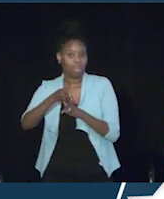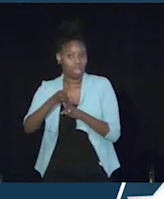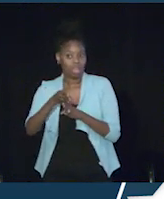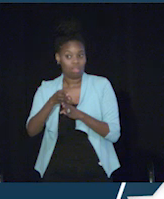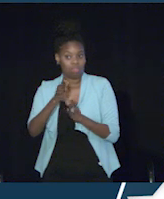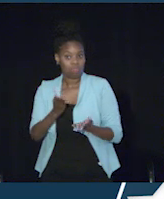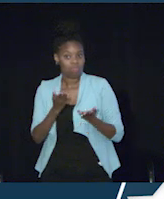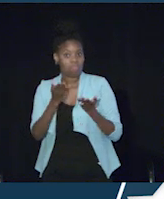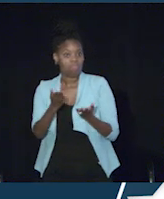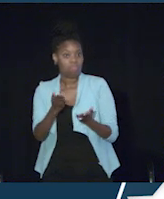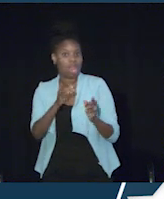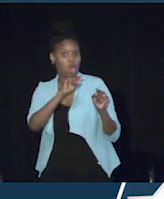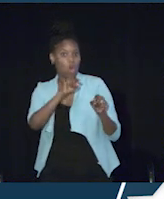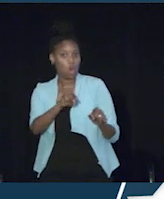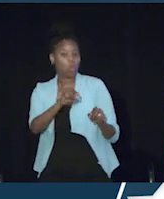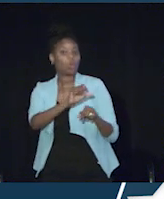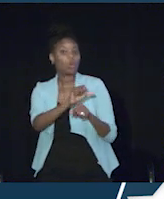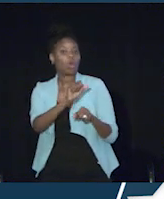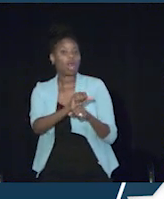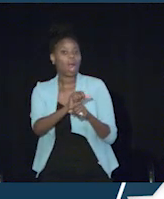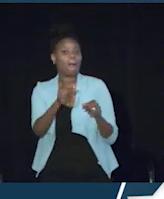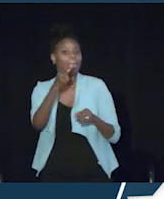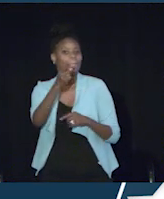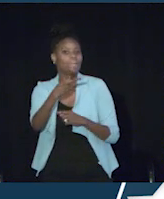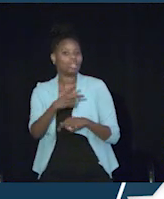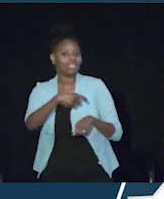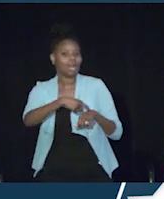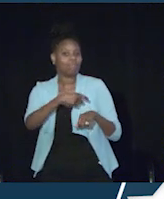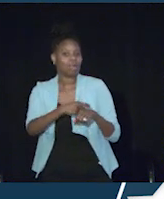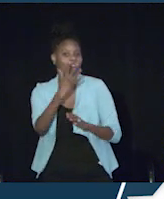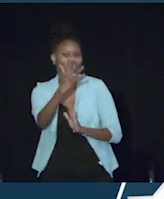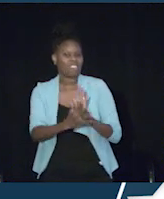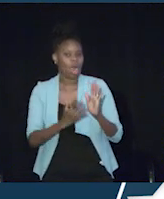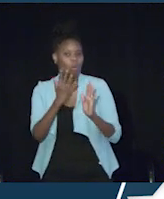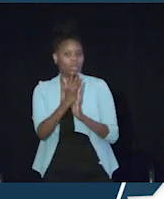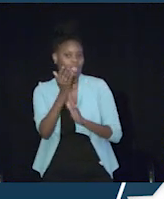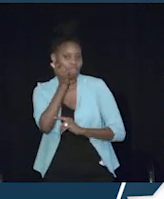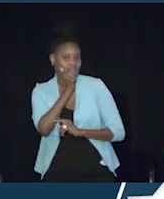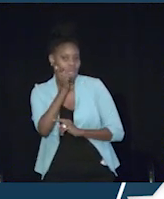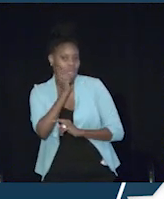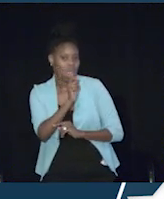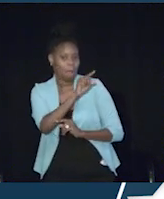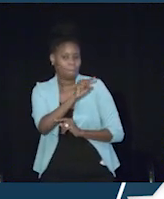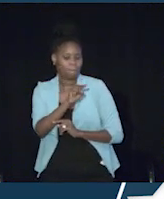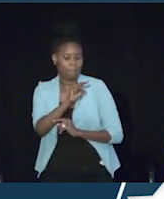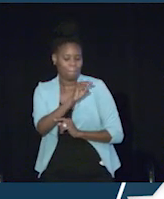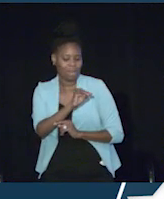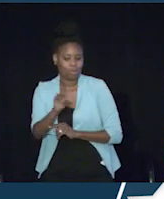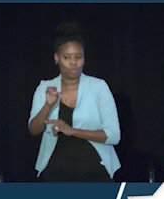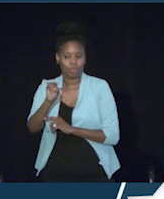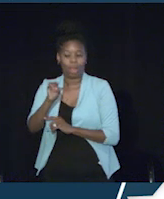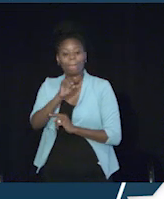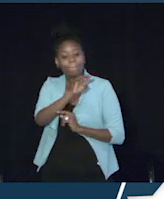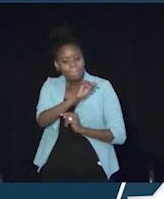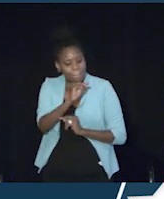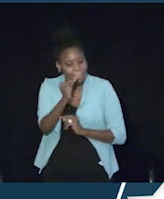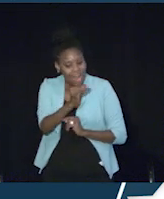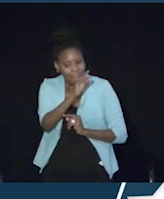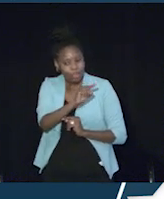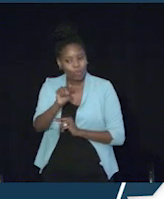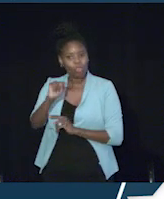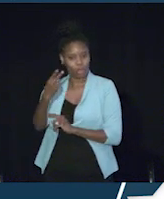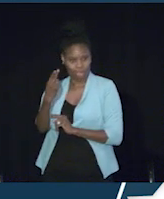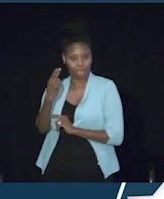part-time, 5 hours a day, Monday through Thursday, and I had Fridays off, so I could still go to the Aphasia Center or the